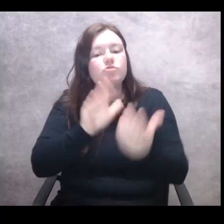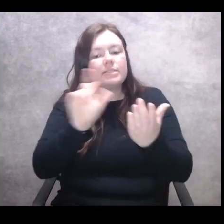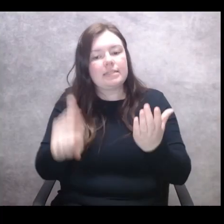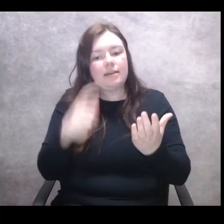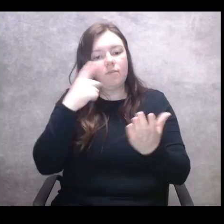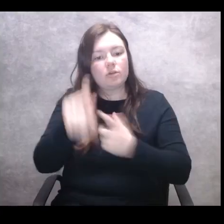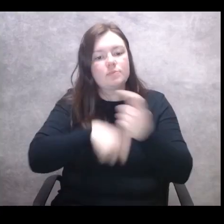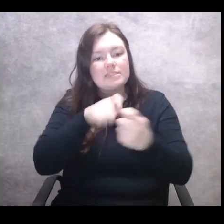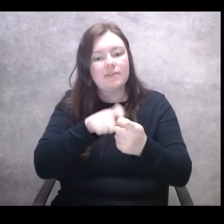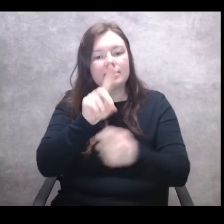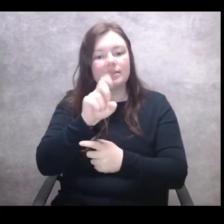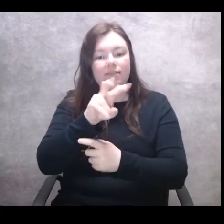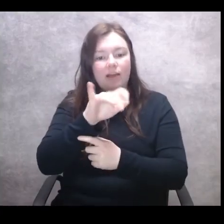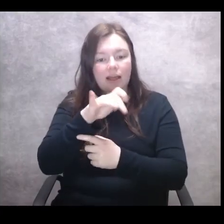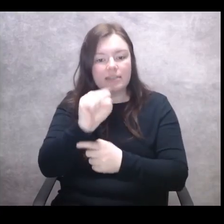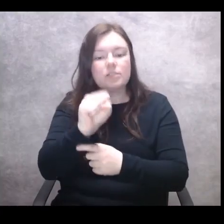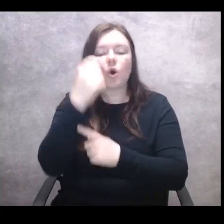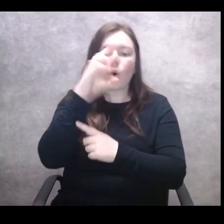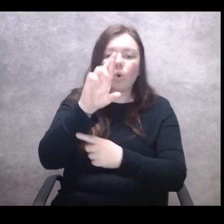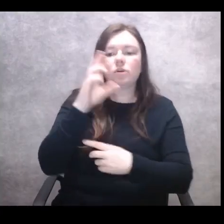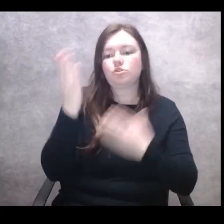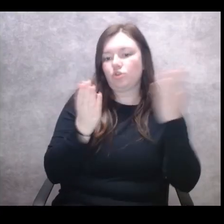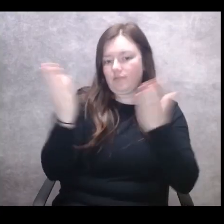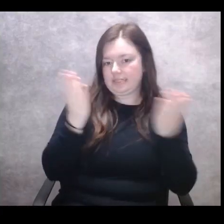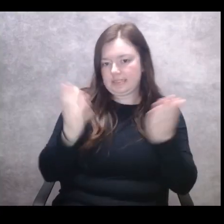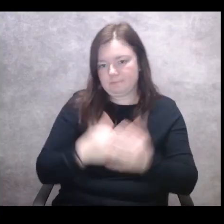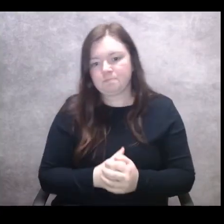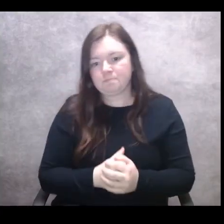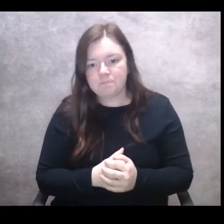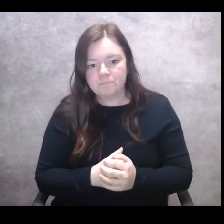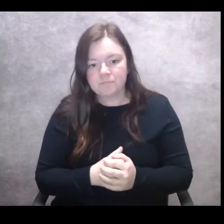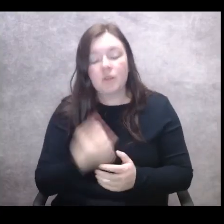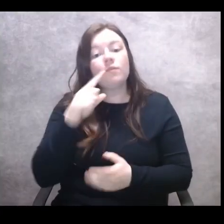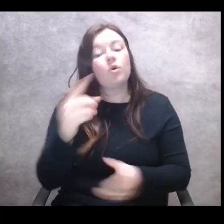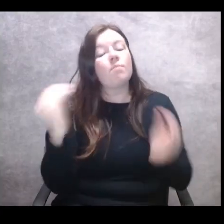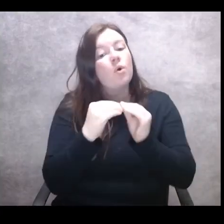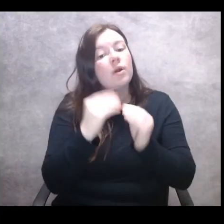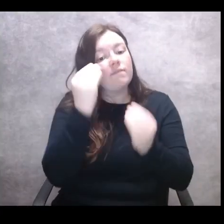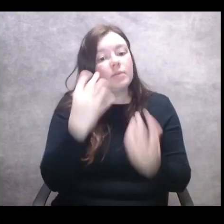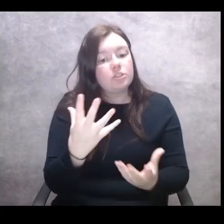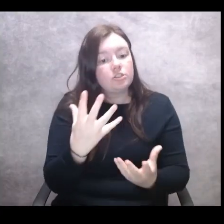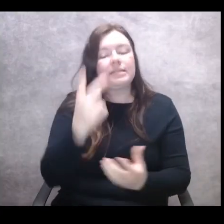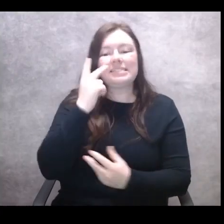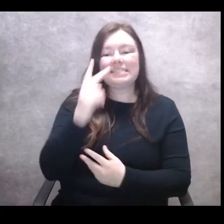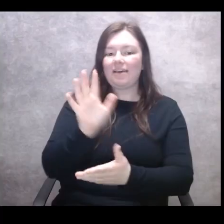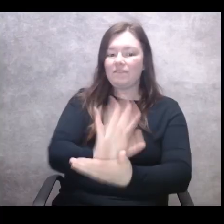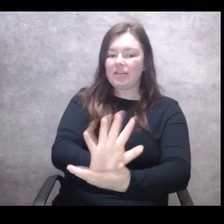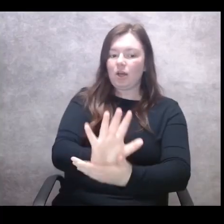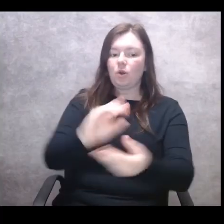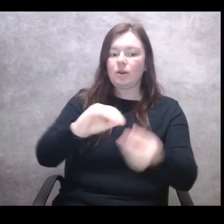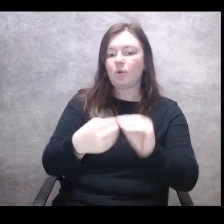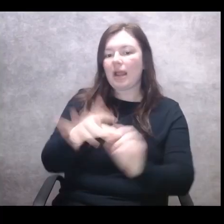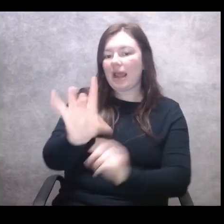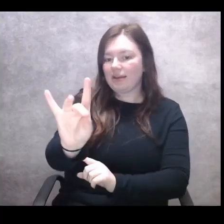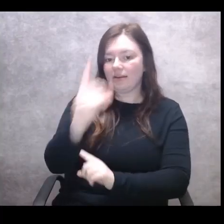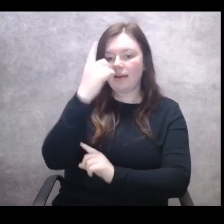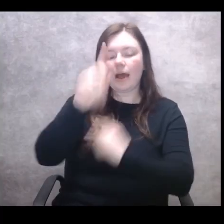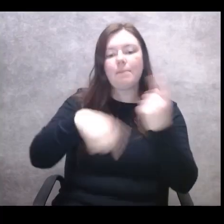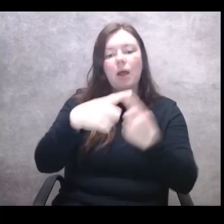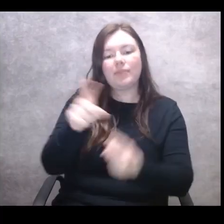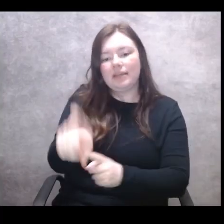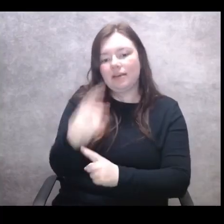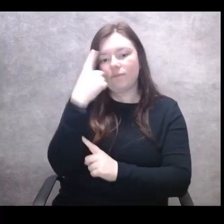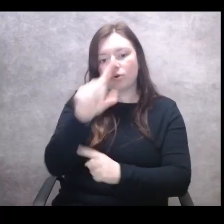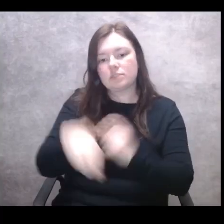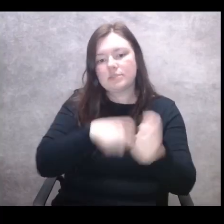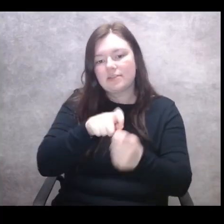a particular device or service section of the special factors as well. For more information, see video 8 on